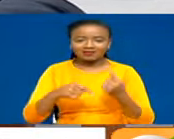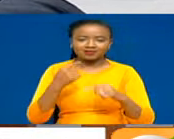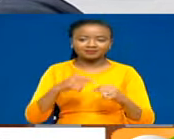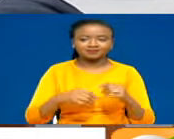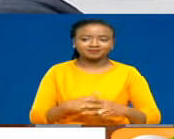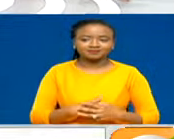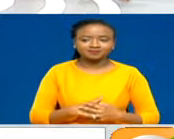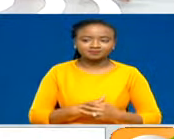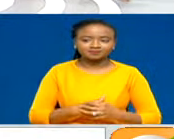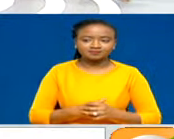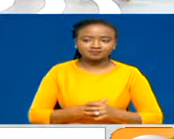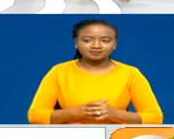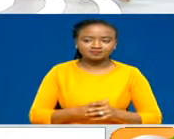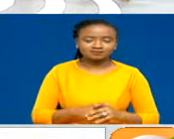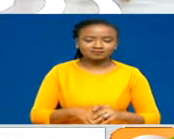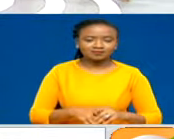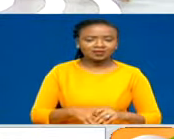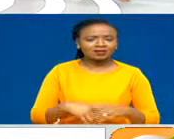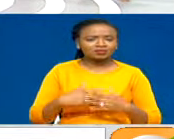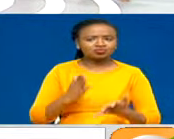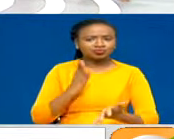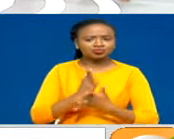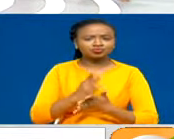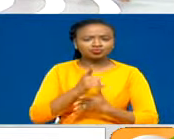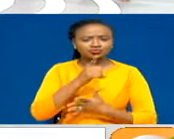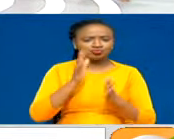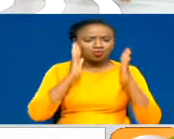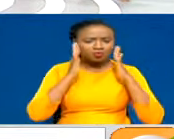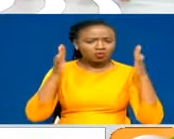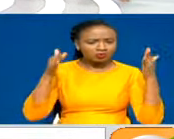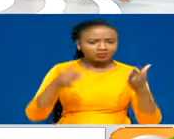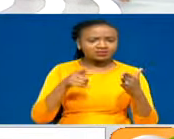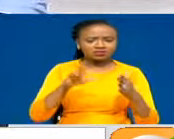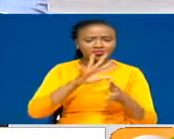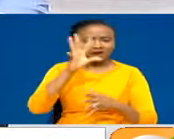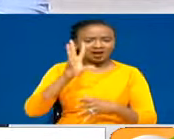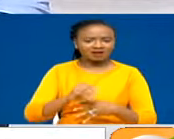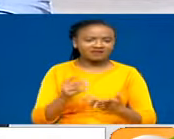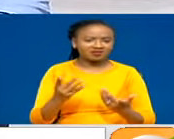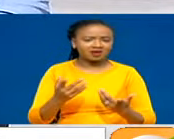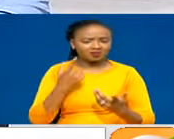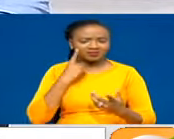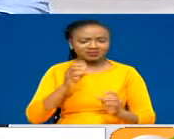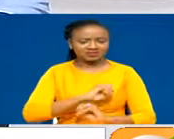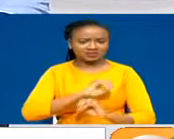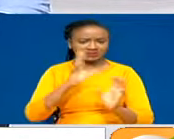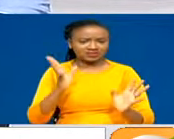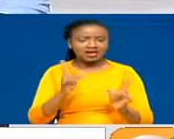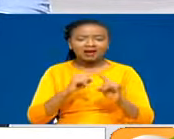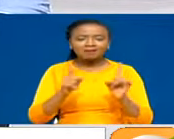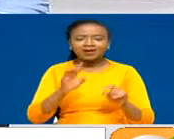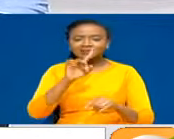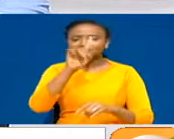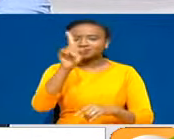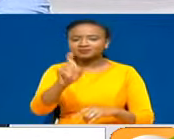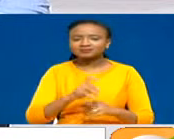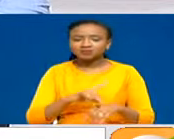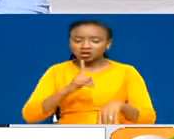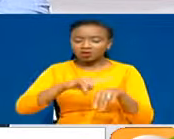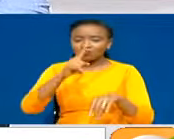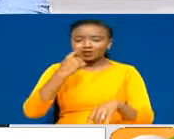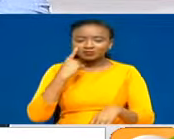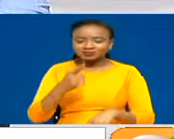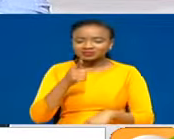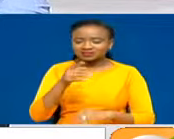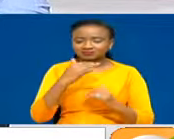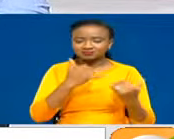way. Yeah. Obviously, your commitment to the African continent is obvious, but when you see a player